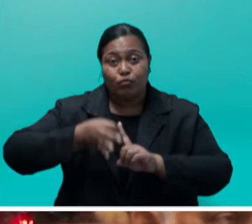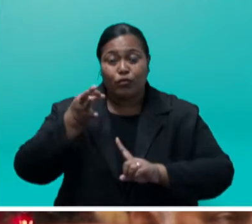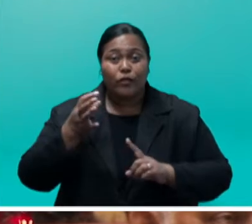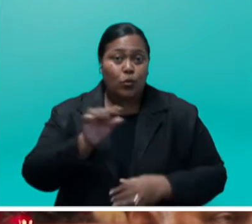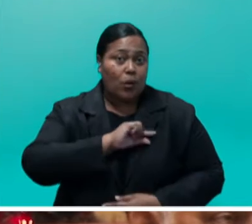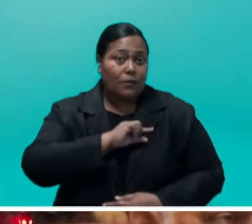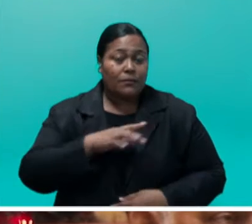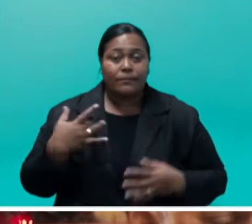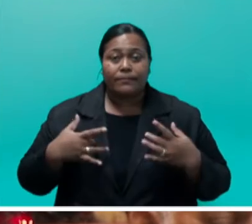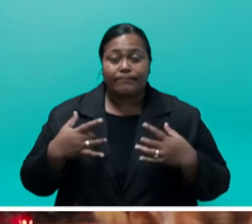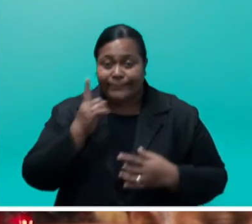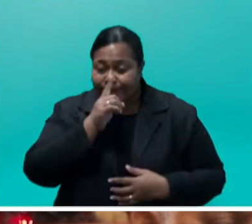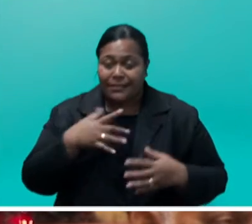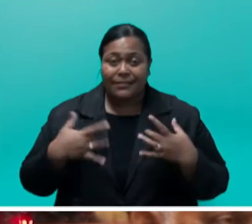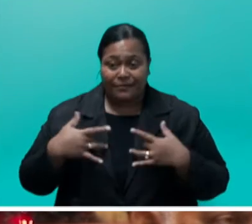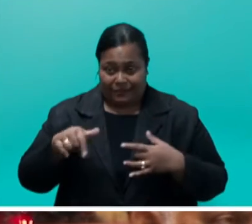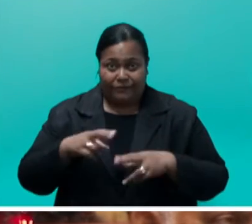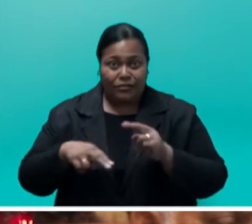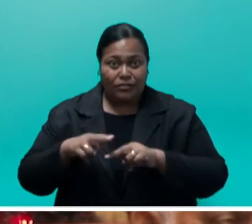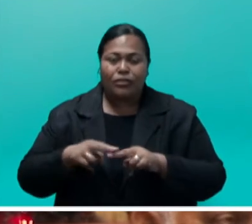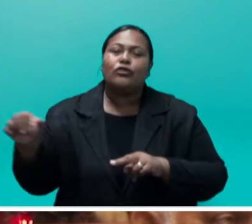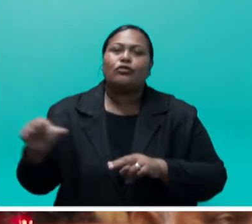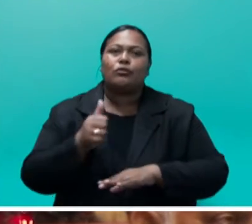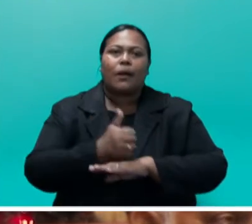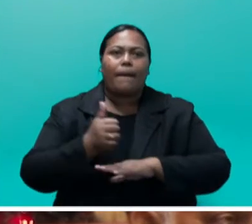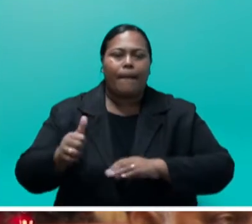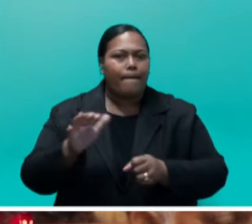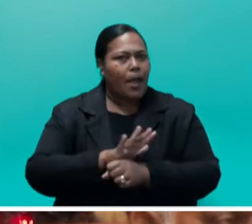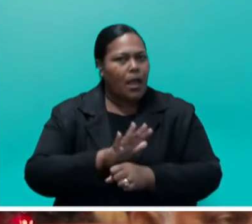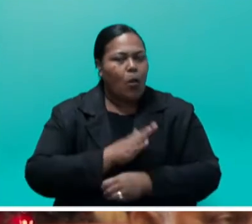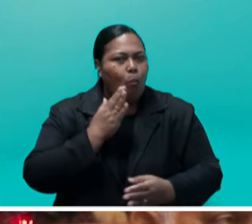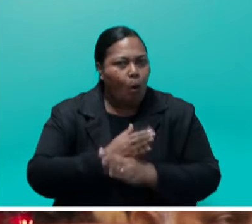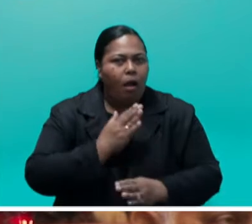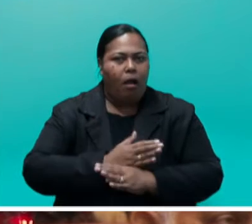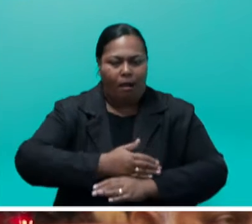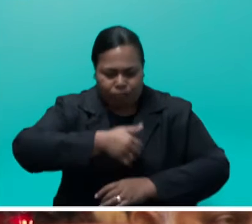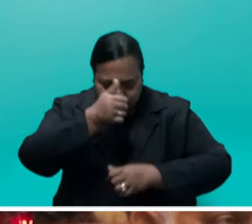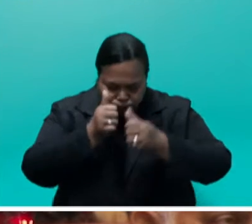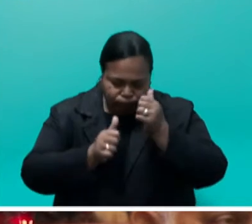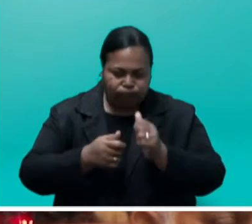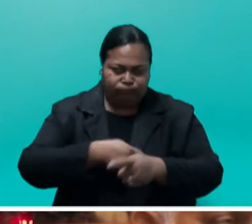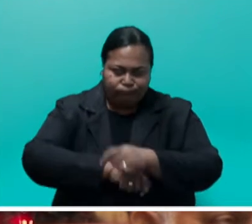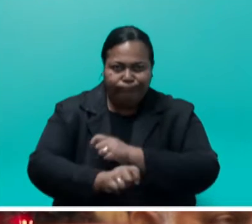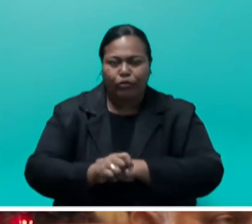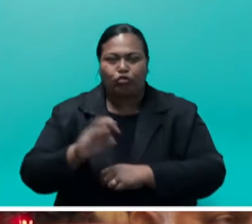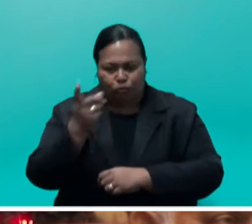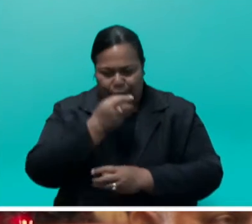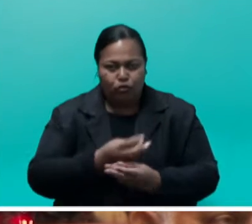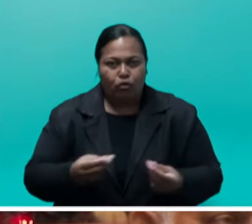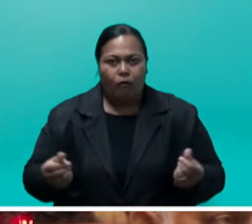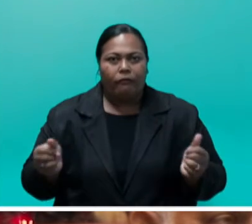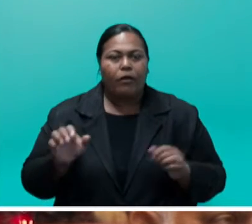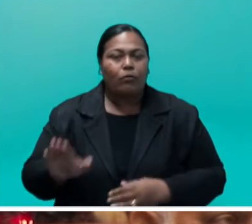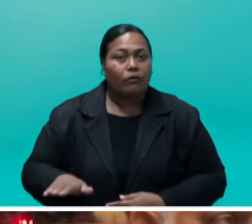Fiji, greater efforts must be made by government to fight and reduce poverty. Mr.